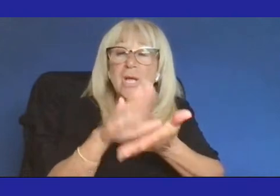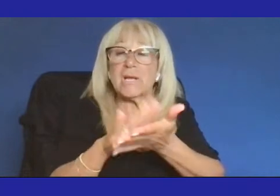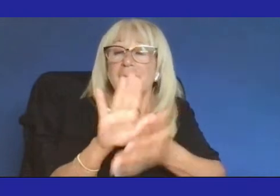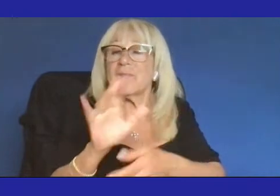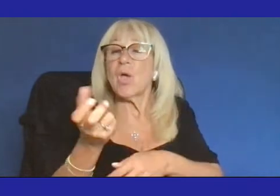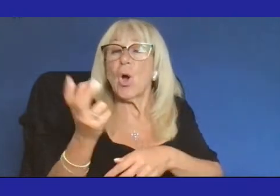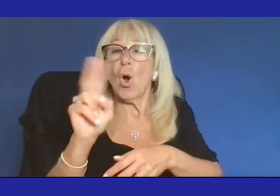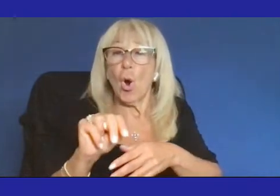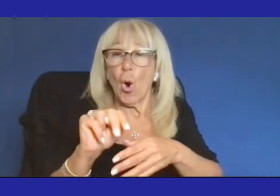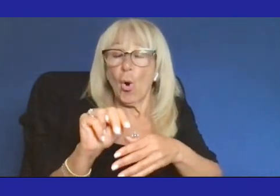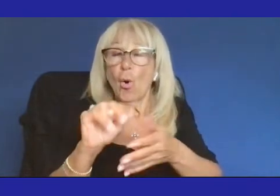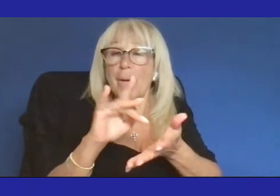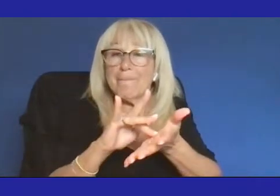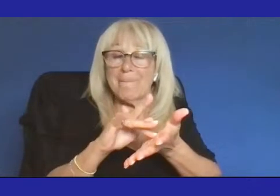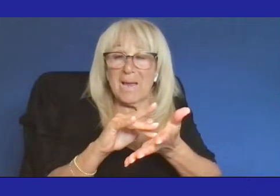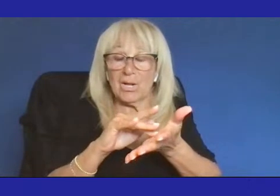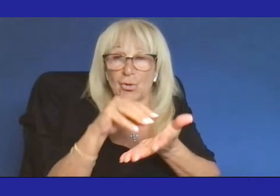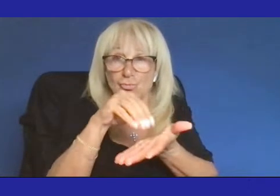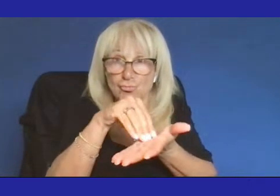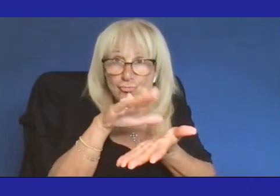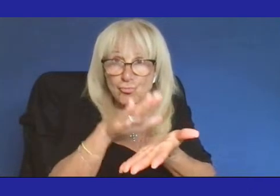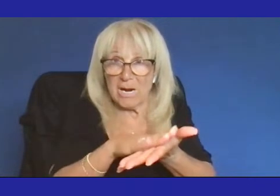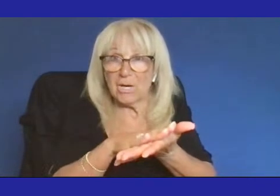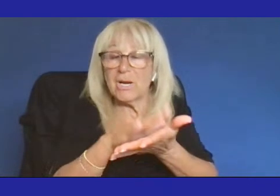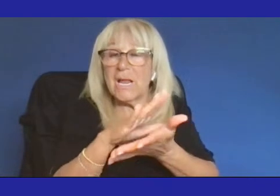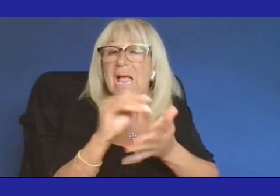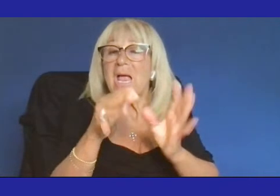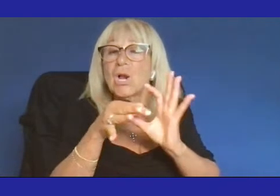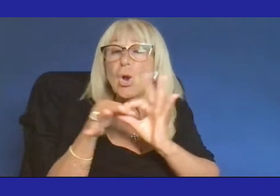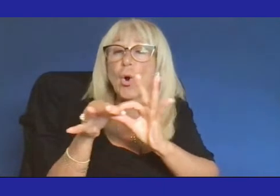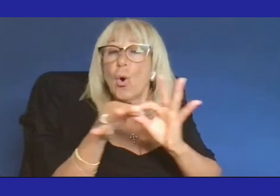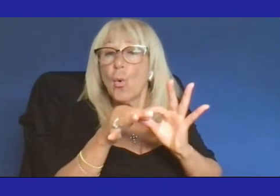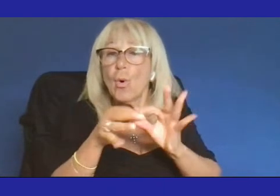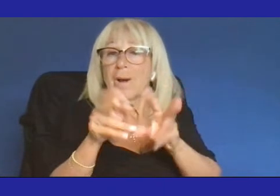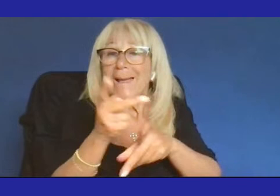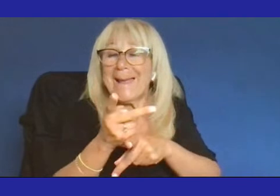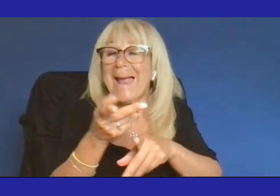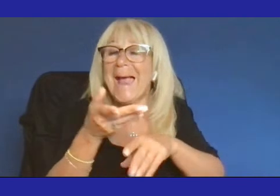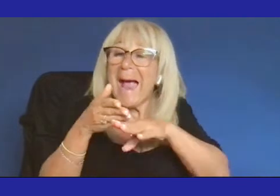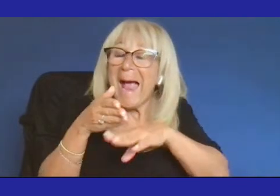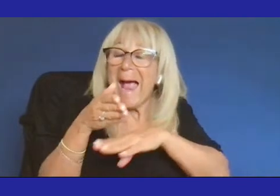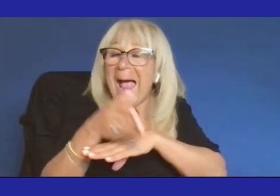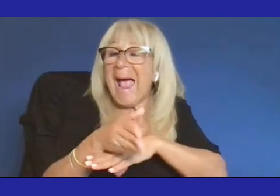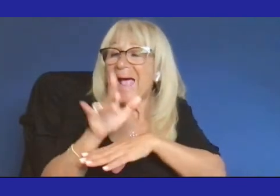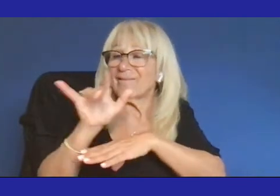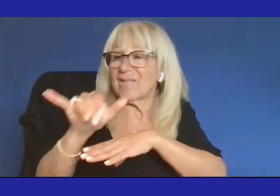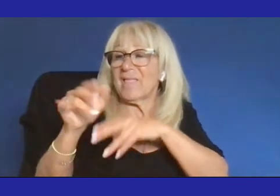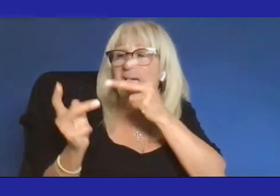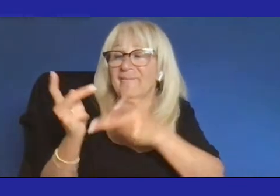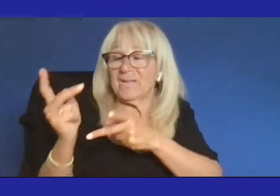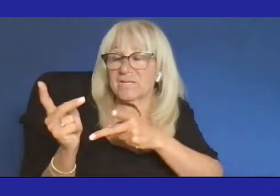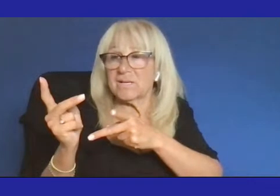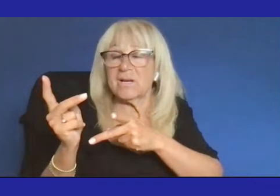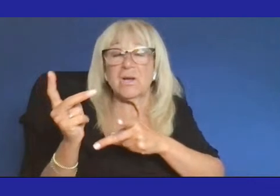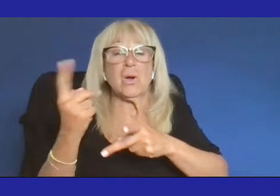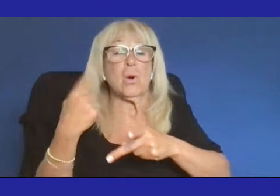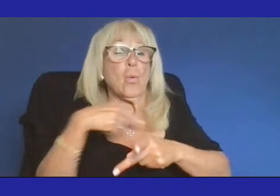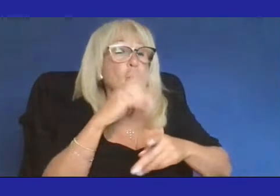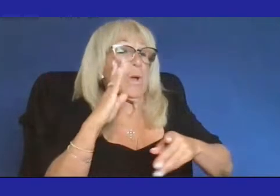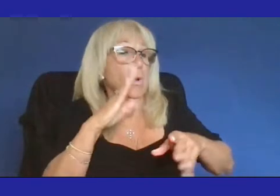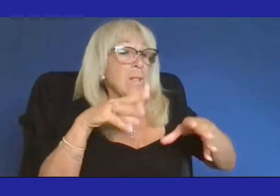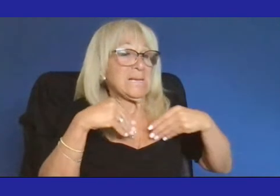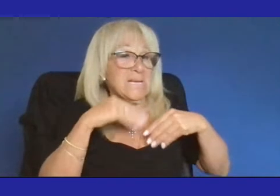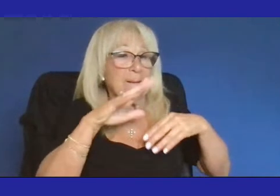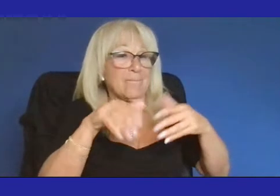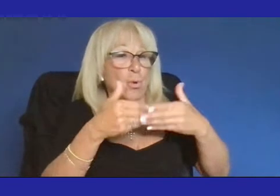and then they will coordinate care with us at the conclusion of that visit, where we will accept all instructions